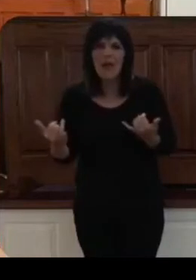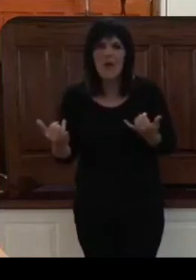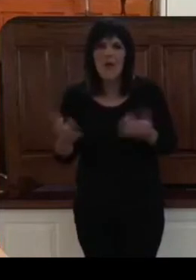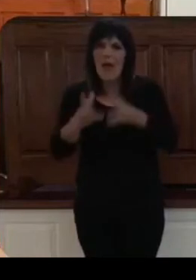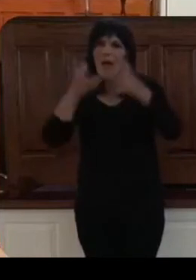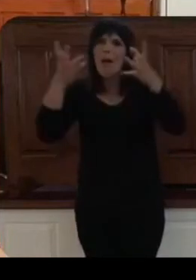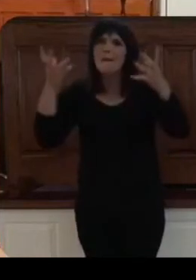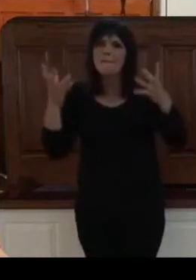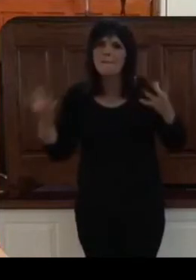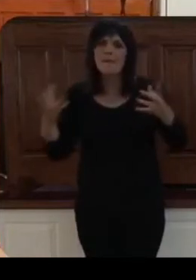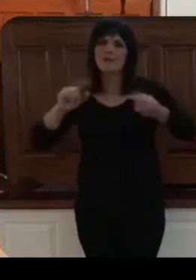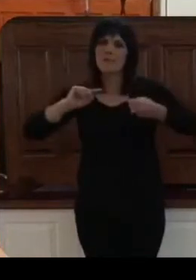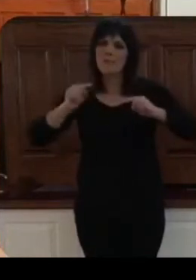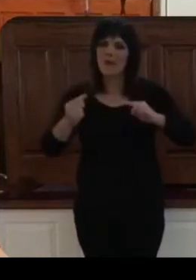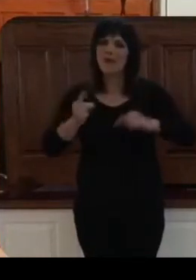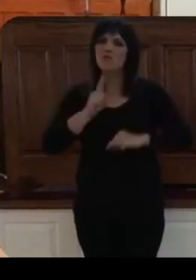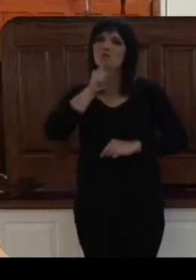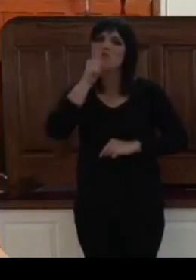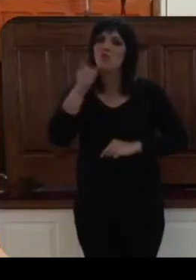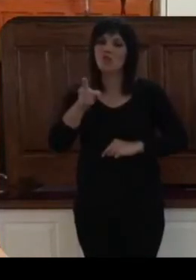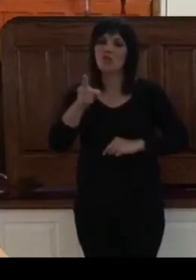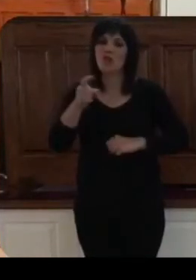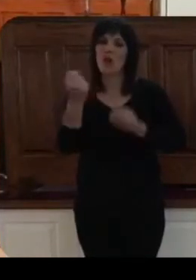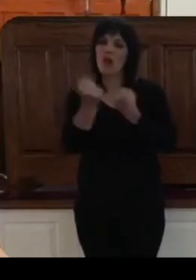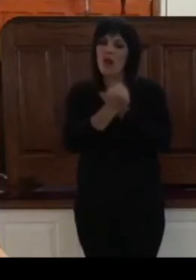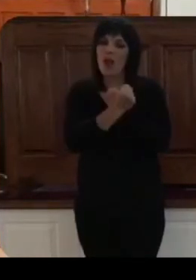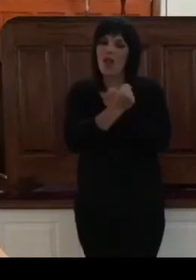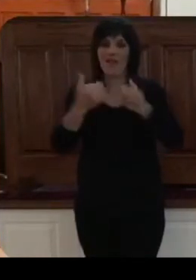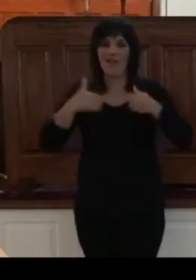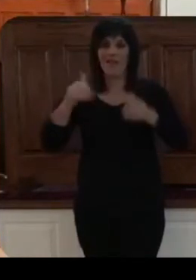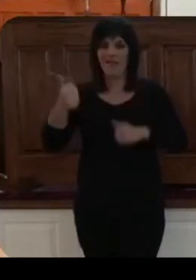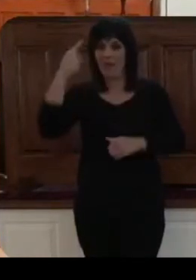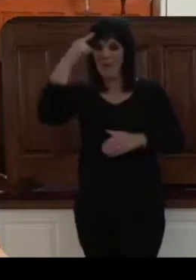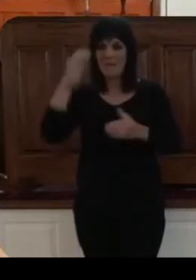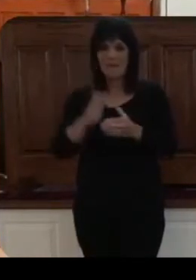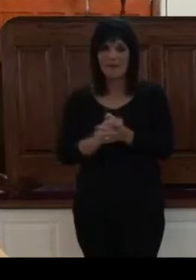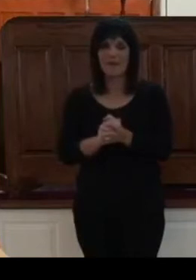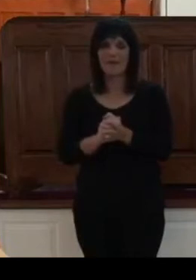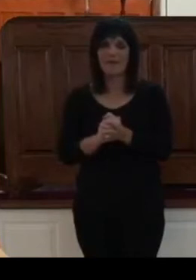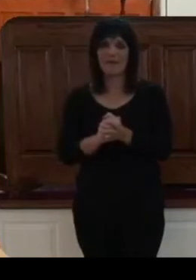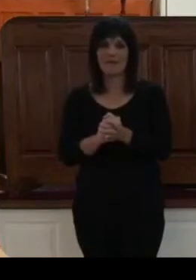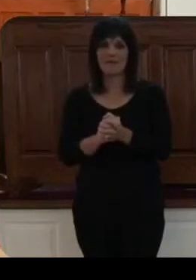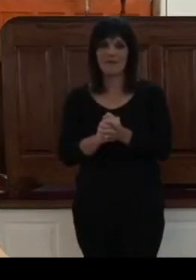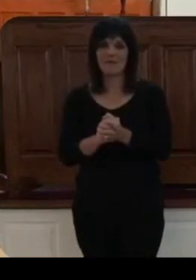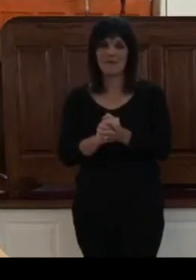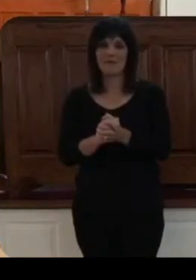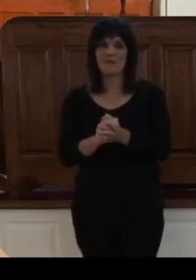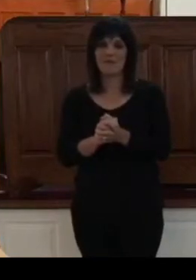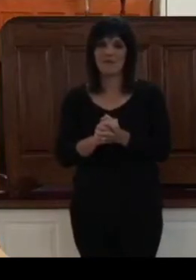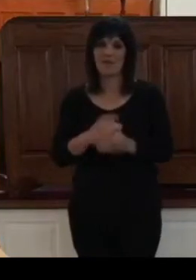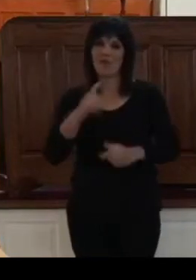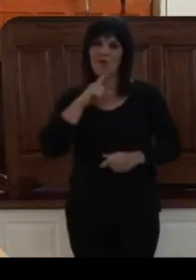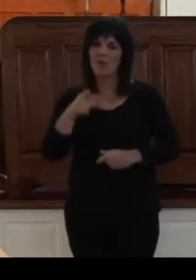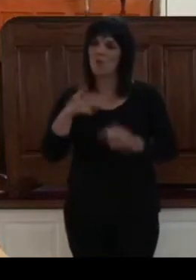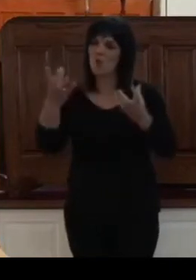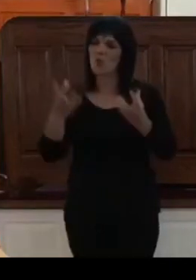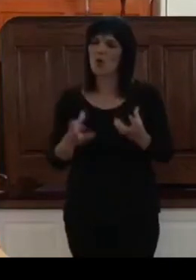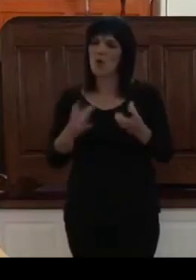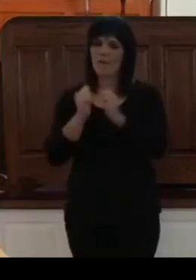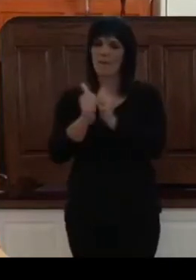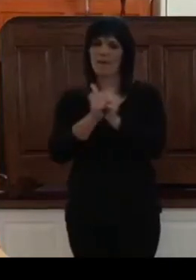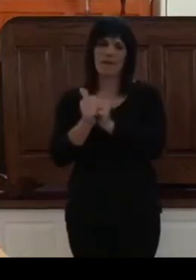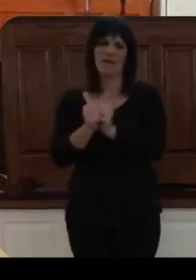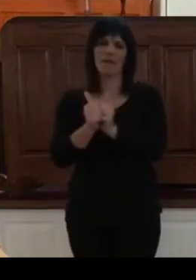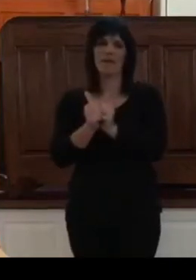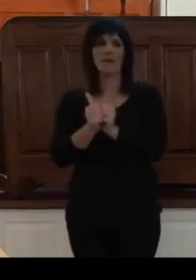was genuine love that he had for other believers and a genuine desire to be together. All right, what's happening to